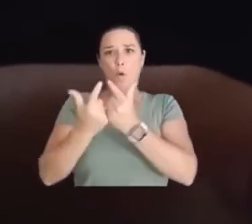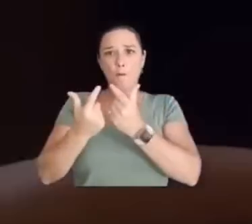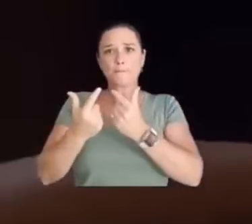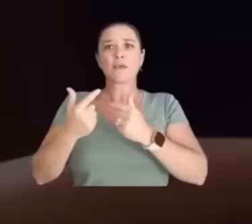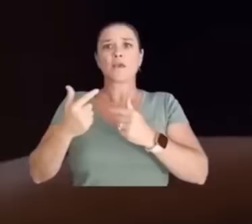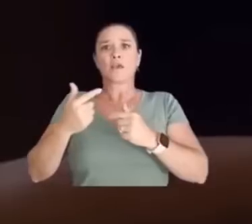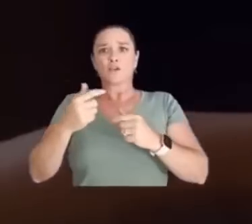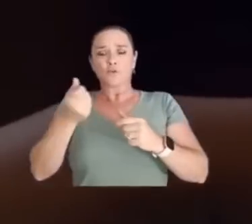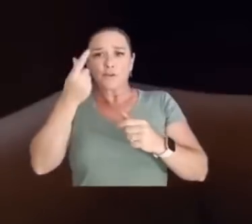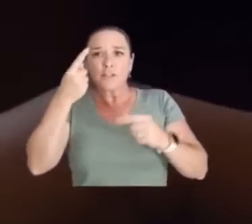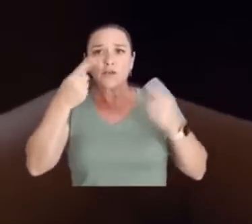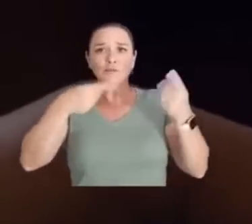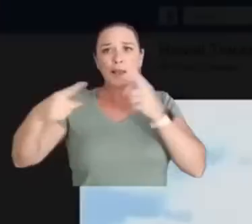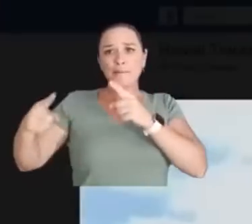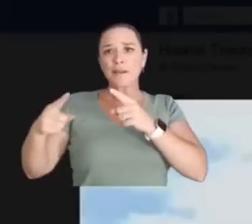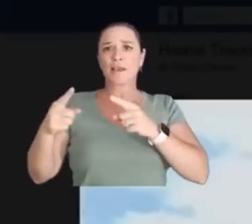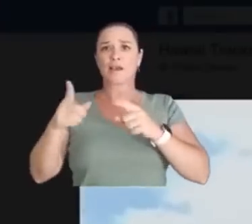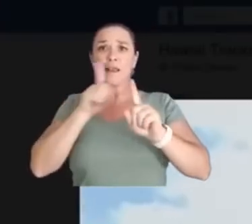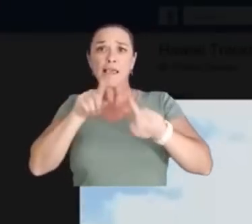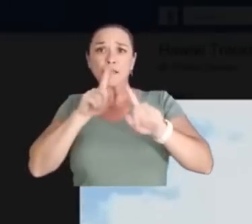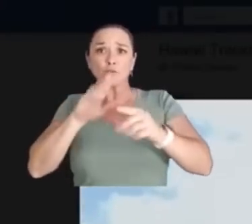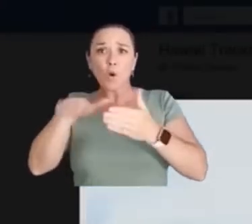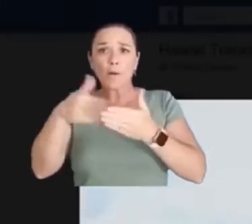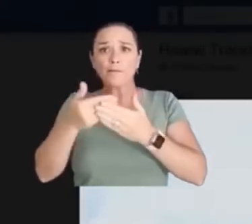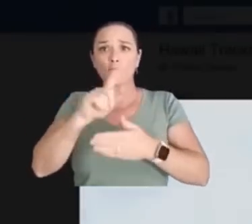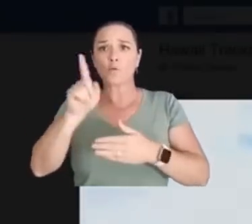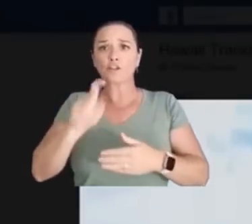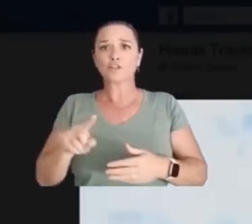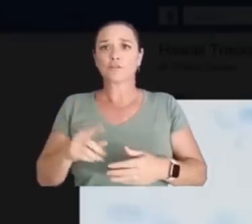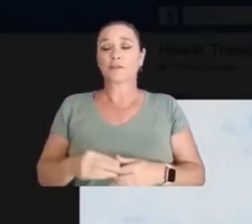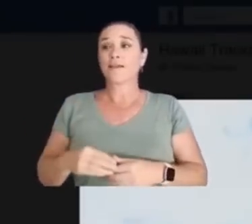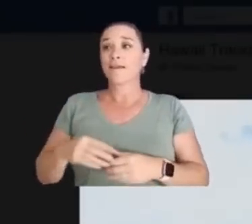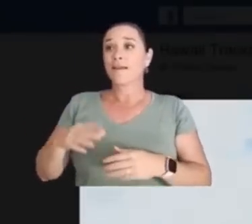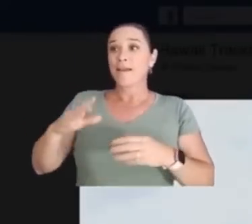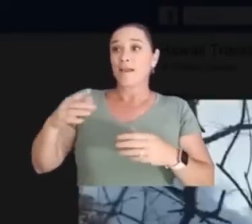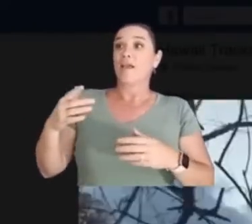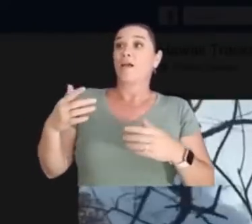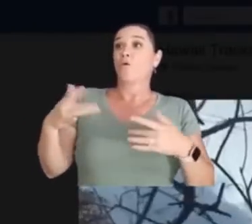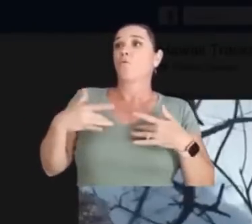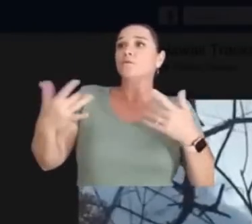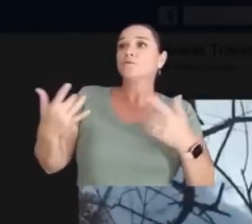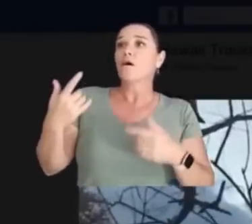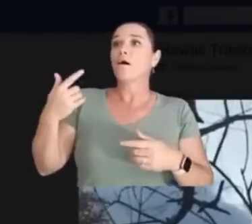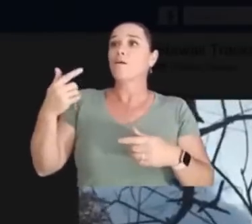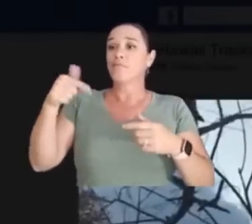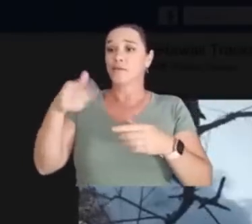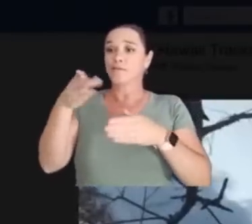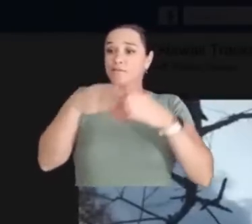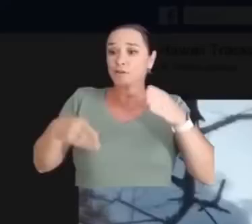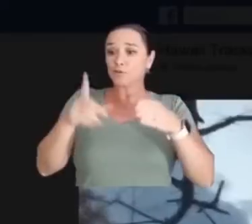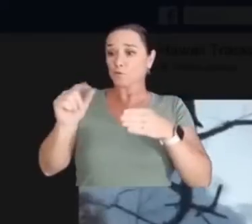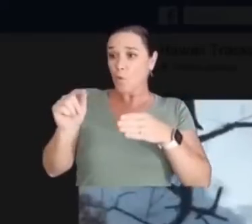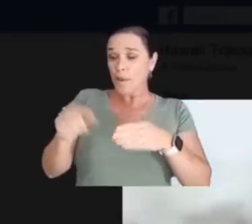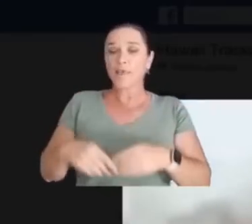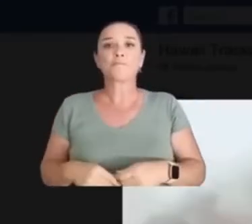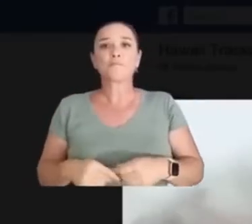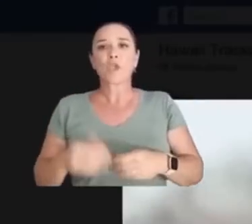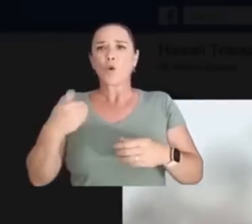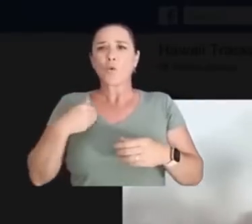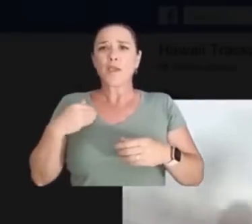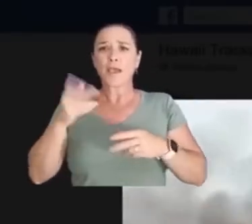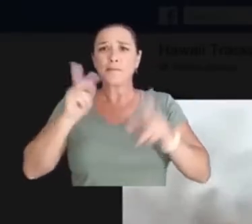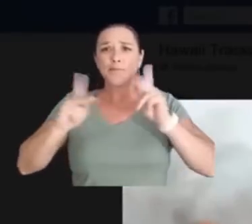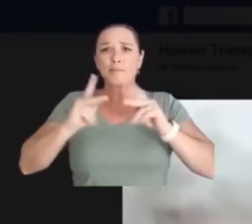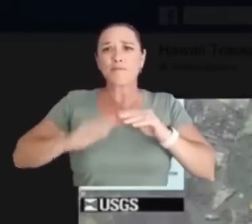their questions answered. Hey, how's it going? We're live. This is Fissure 20. We had hundreds of people all throughout the